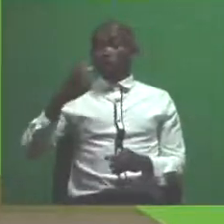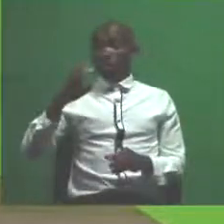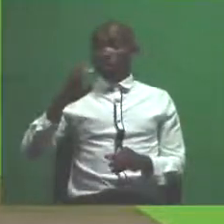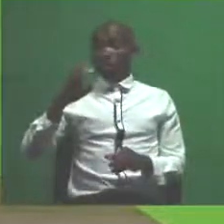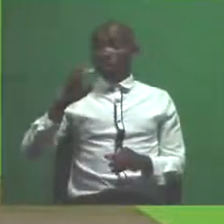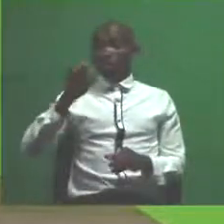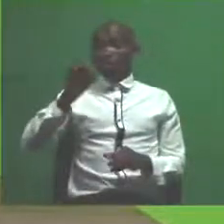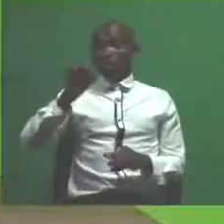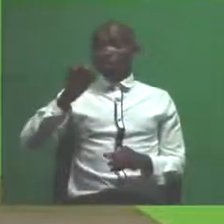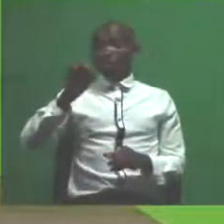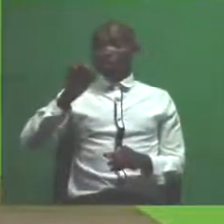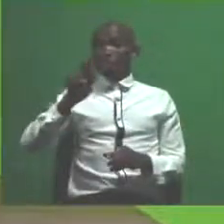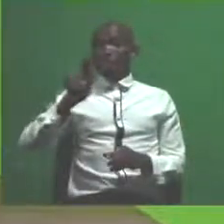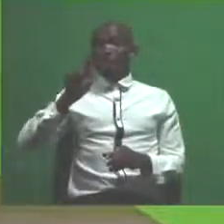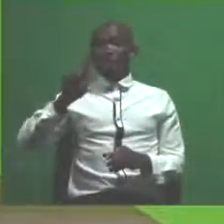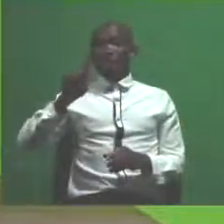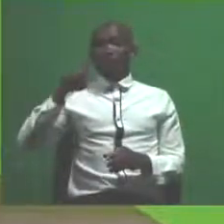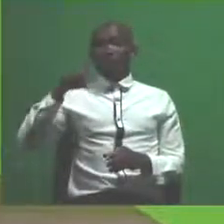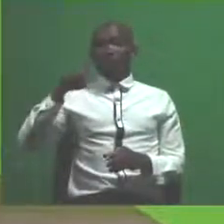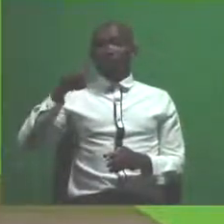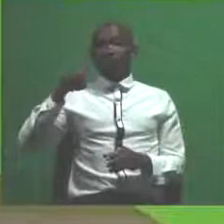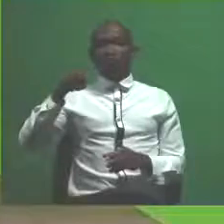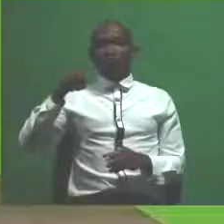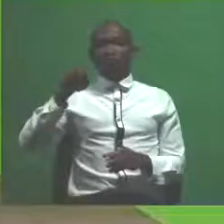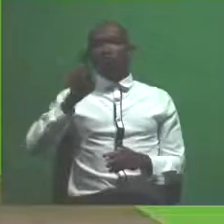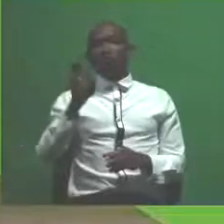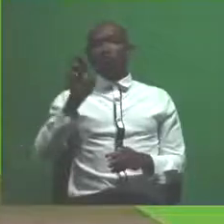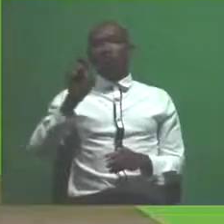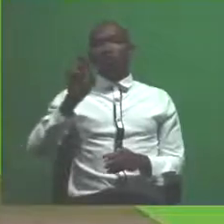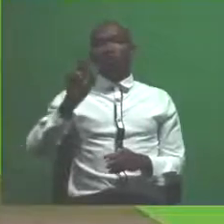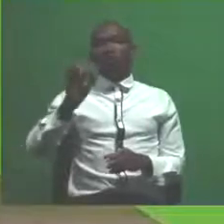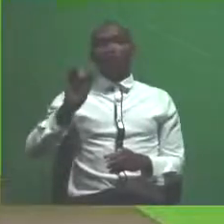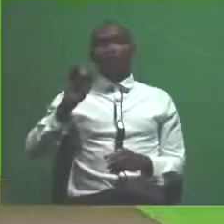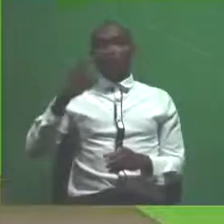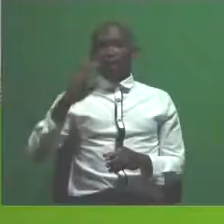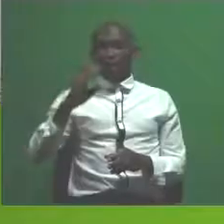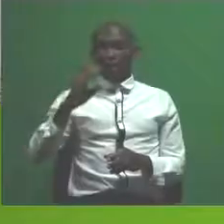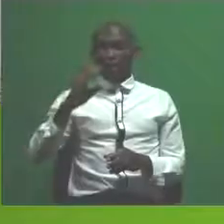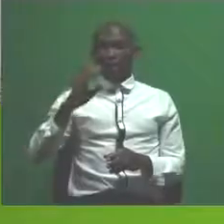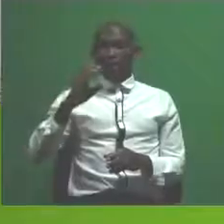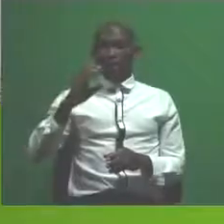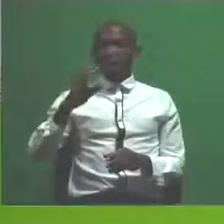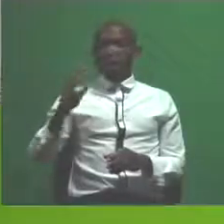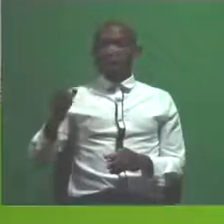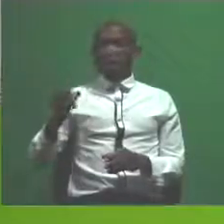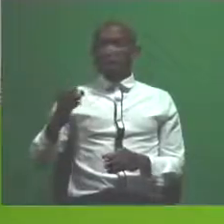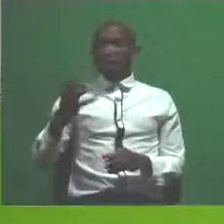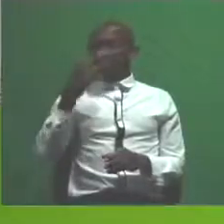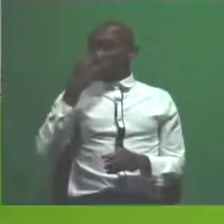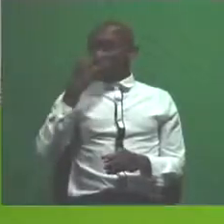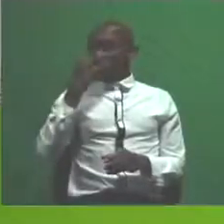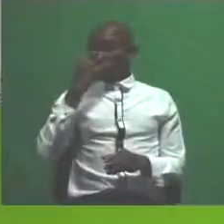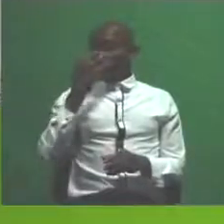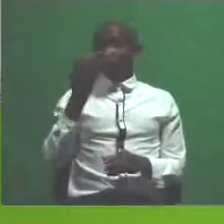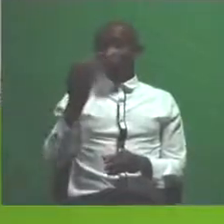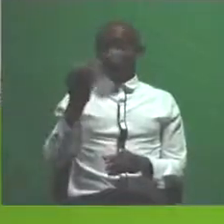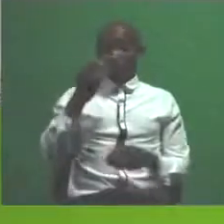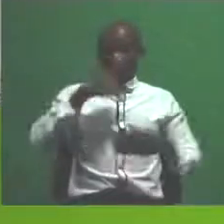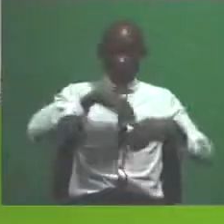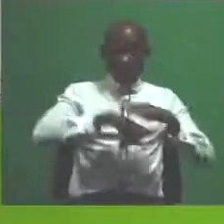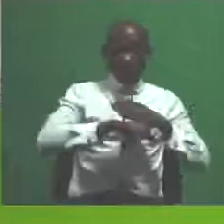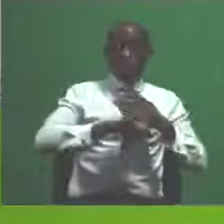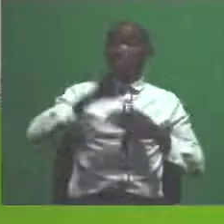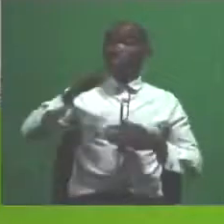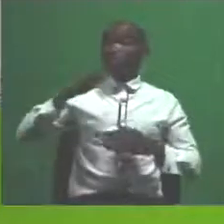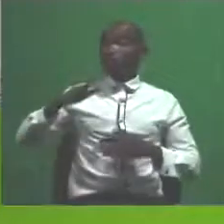acid. Conch sulfuric acid. I add conch sulfuric acid in water.